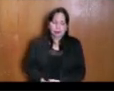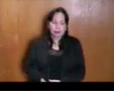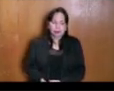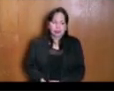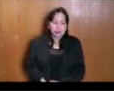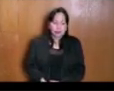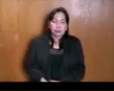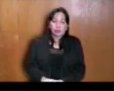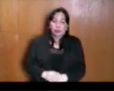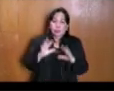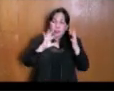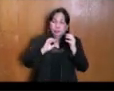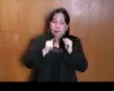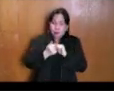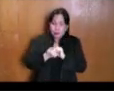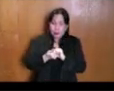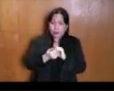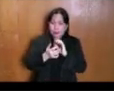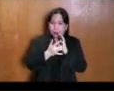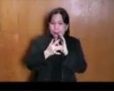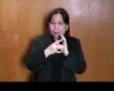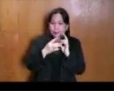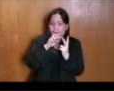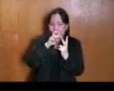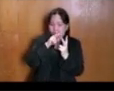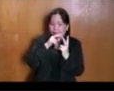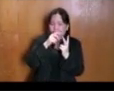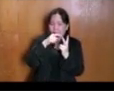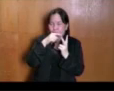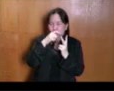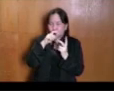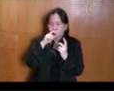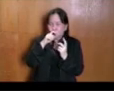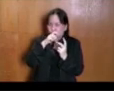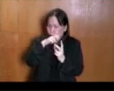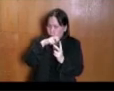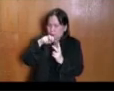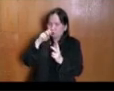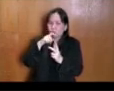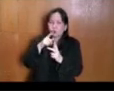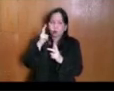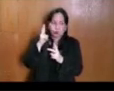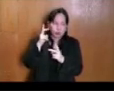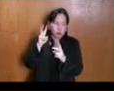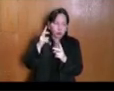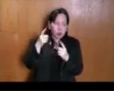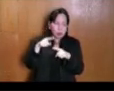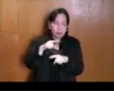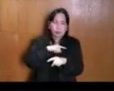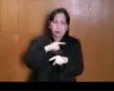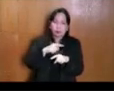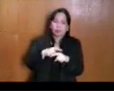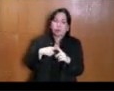So climate change and digital transformation are two of the most powerful trends of this century. And the rise of